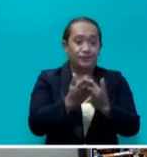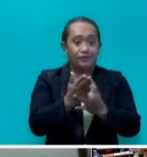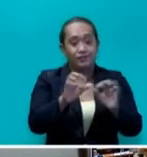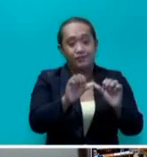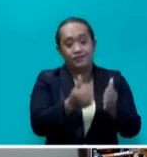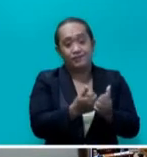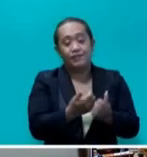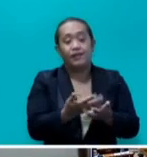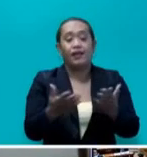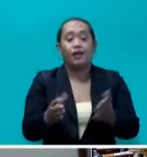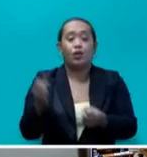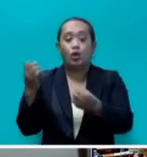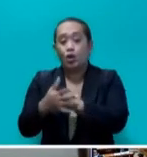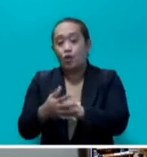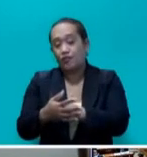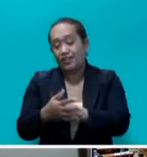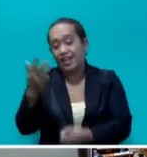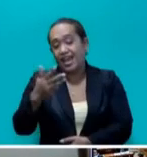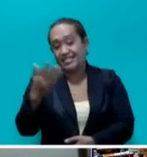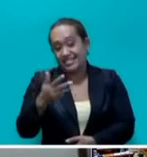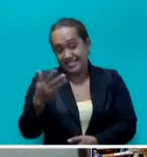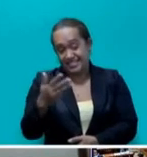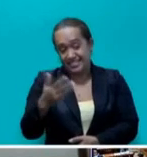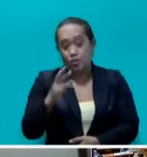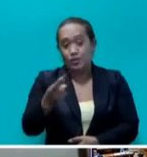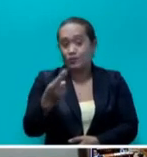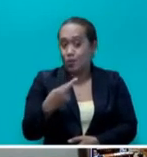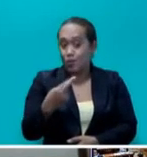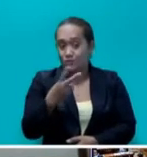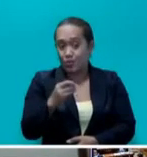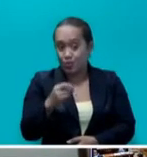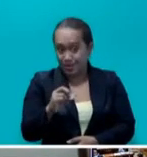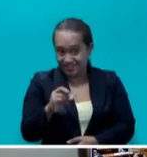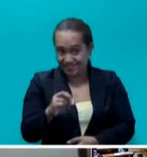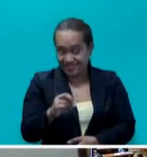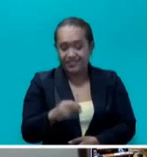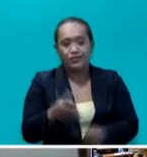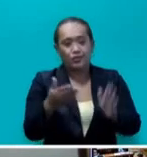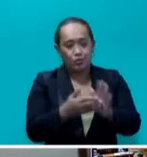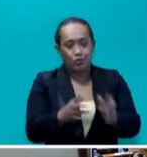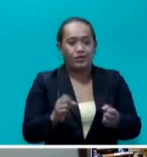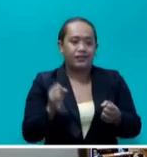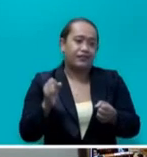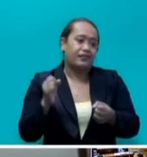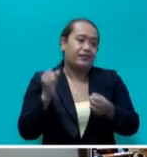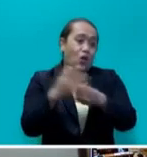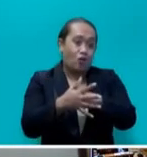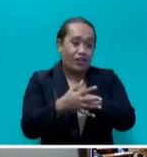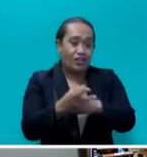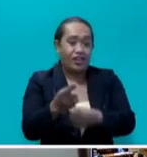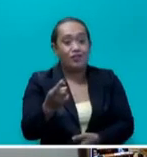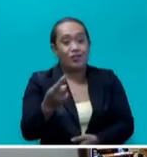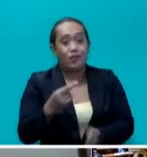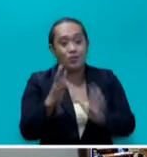Fund COVID-19 Response Amendment Act 2020 during the COVID-19 response budget last year.